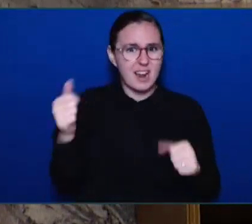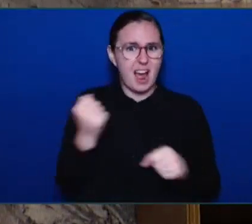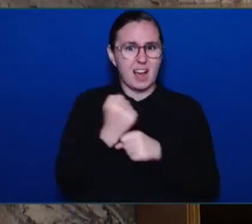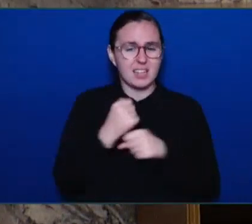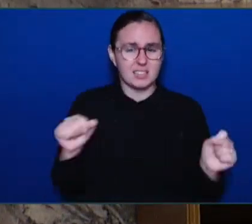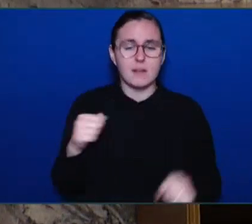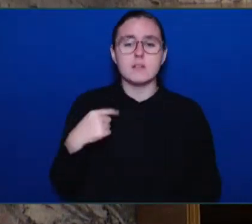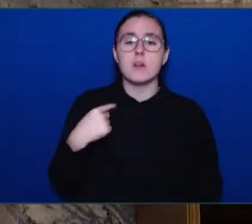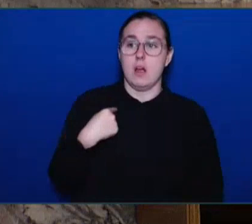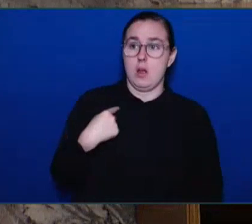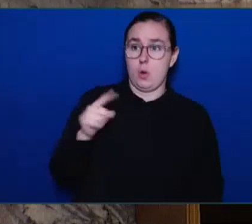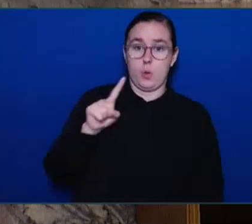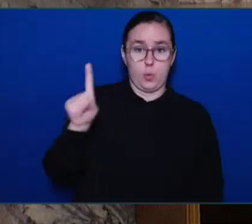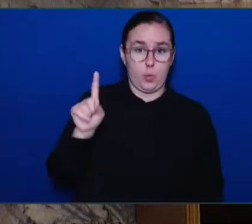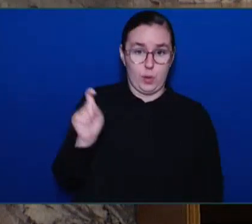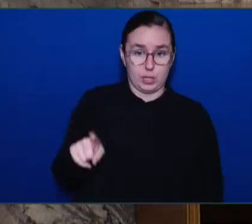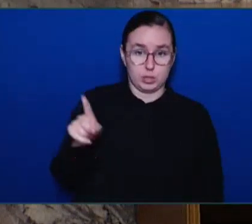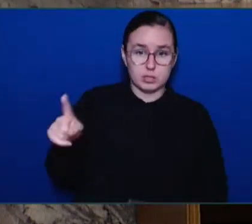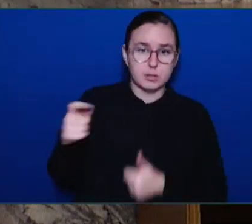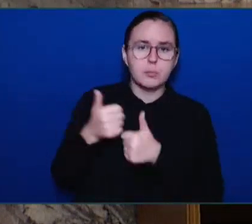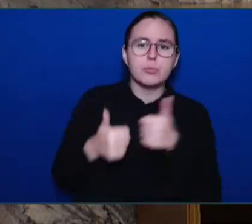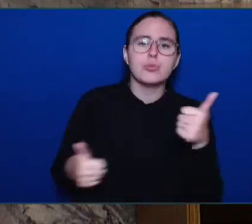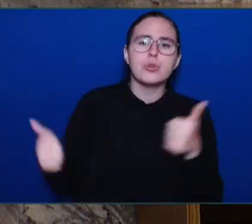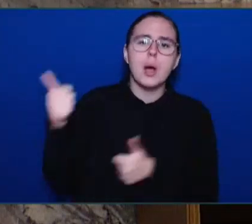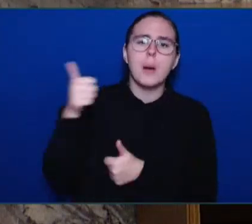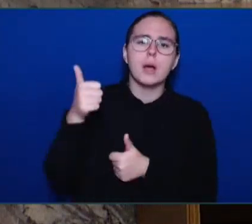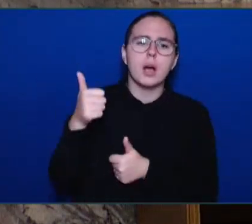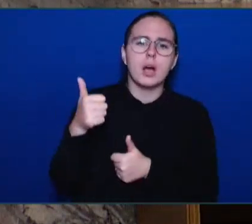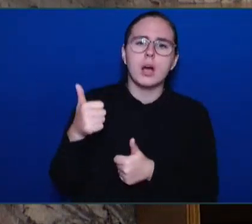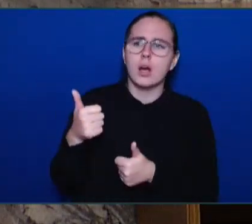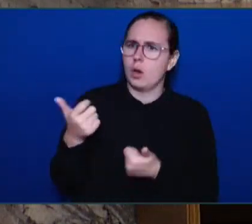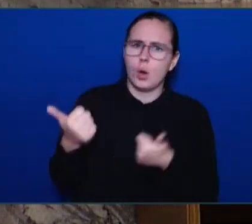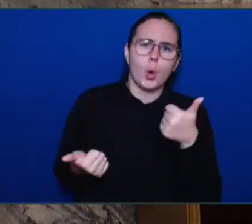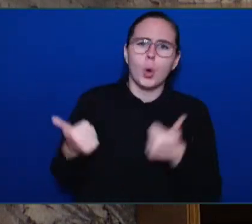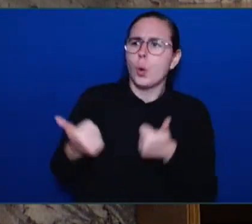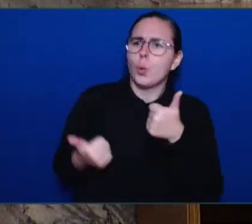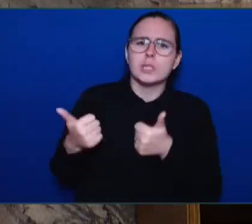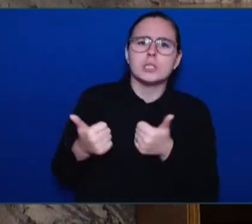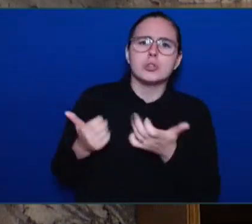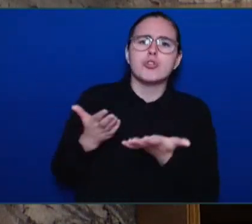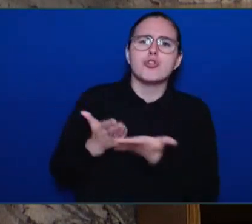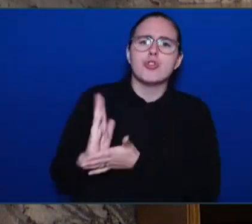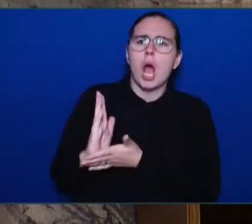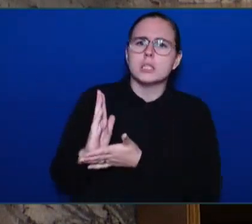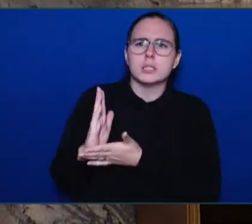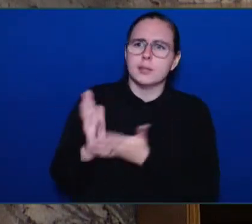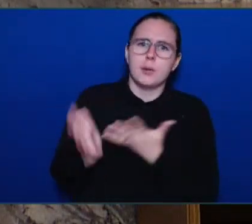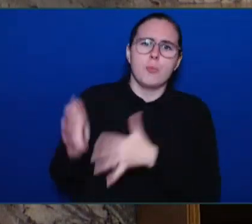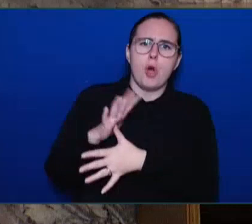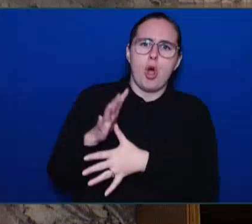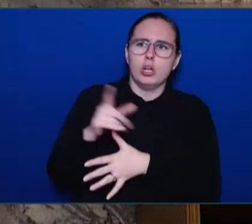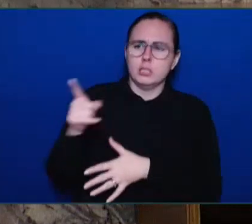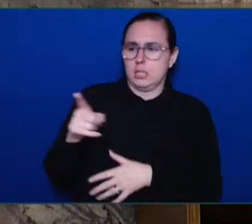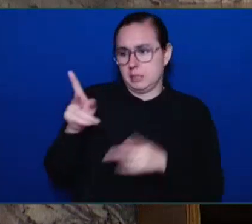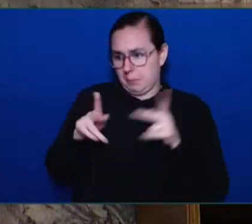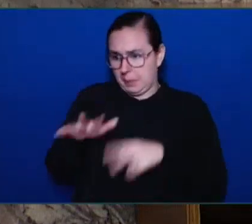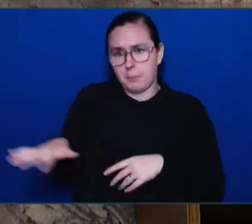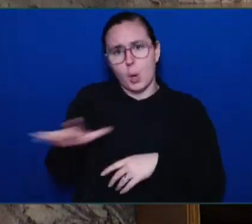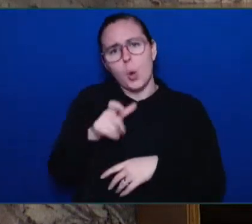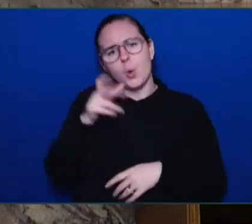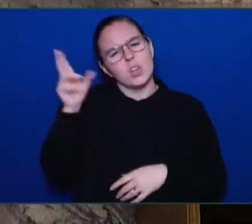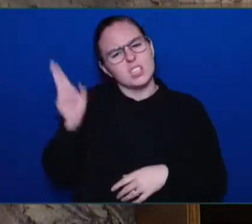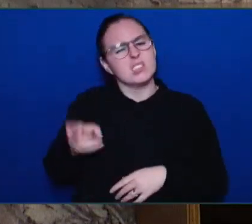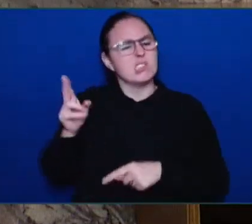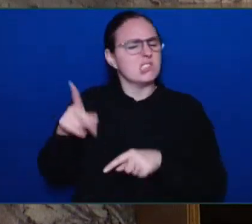repeat violent offenders ahead of the rights of those violent offenders to be released back into